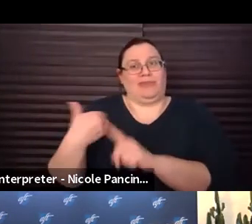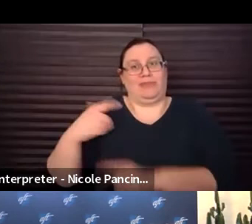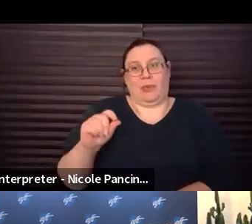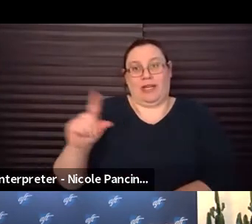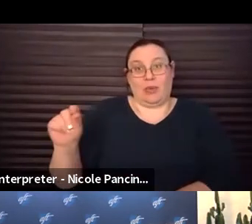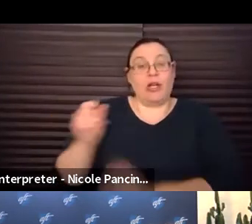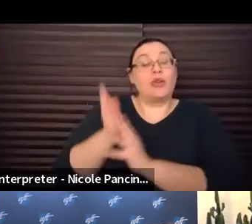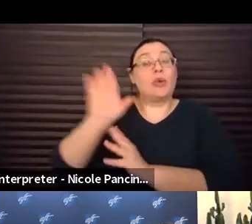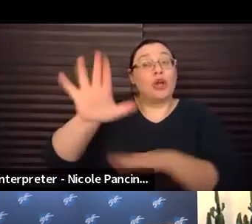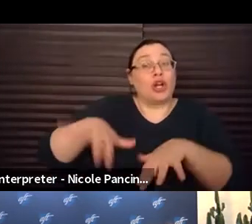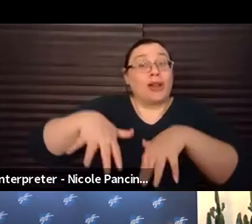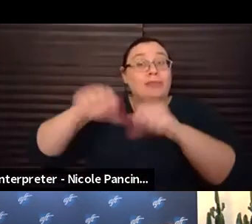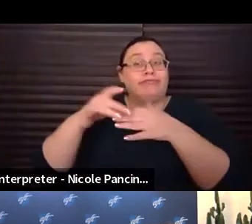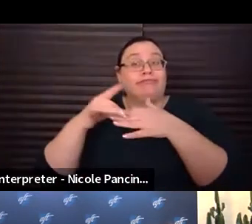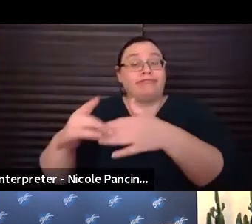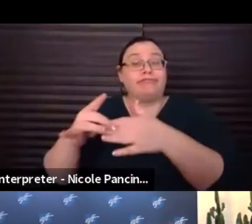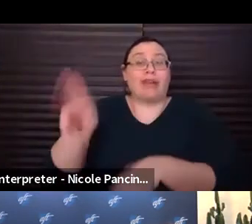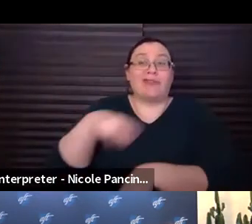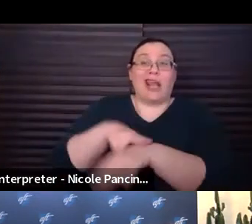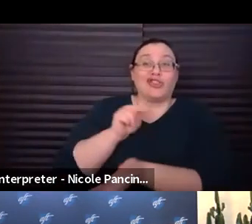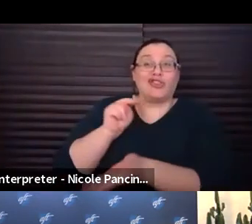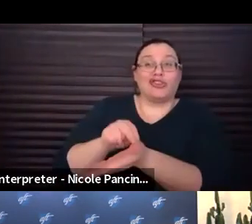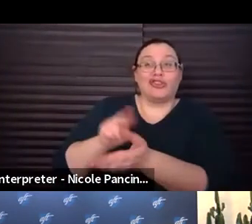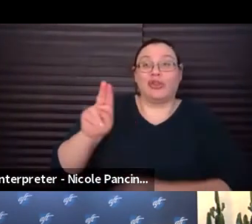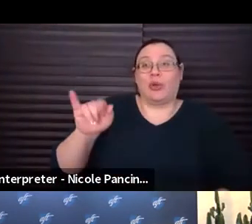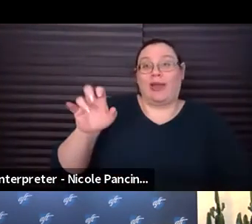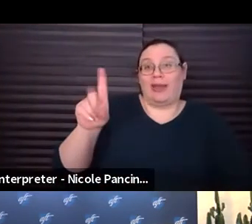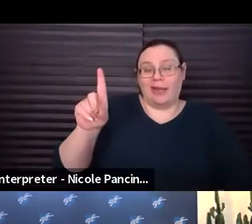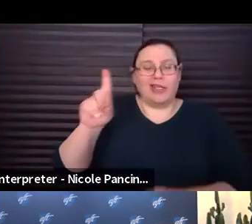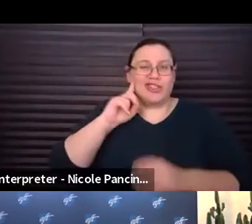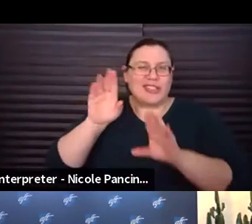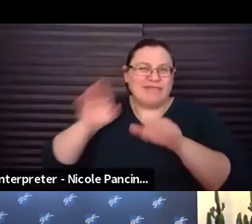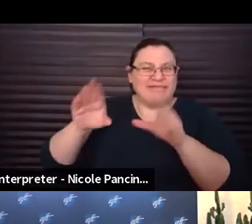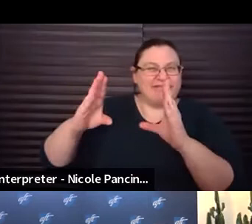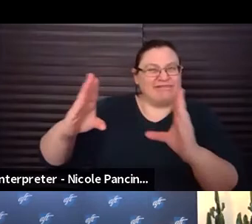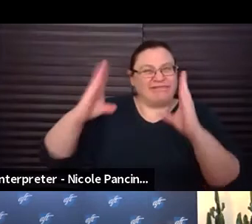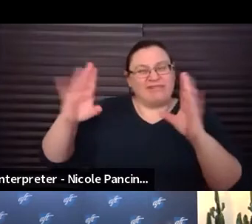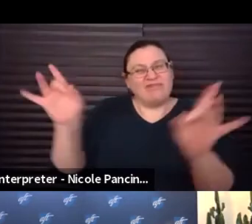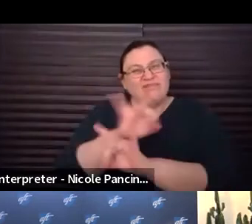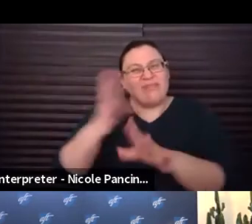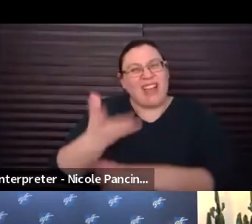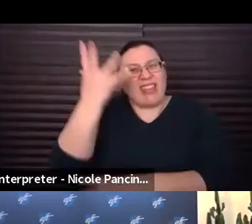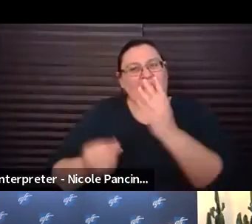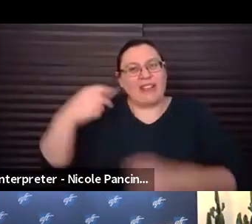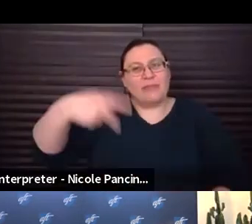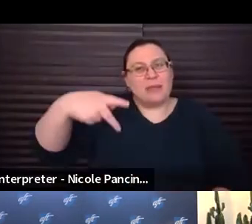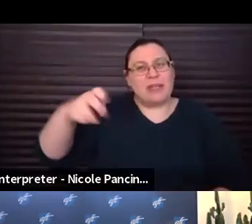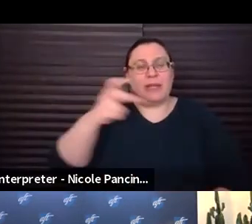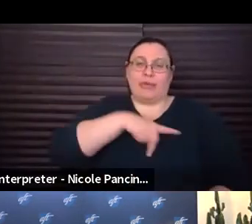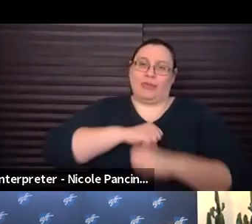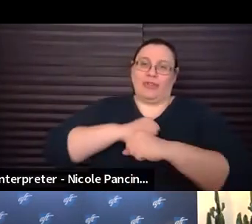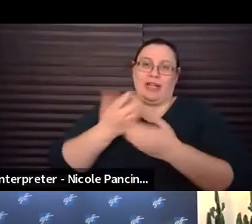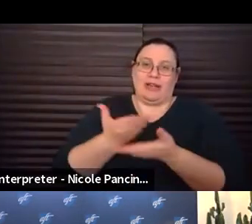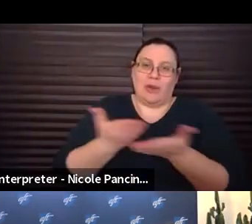her leadership of National Nurses United, she's been calling attention to the shocking lack of personal protective equipment that her